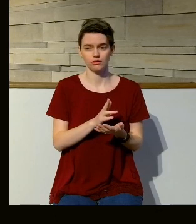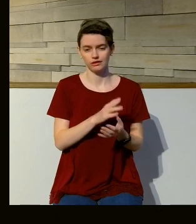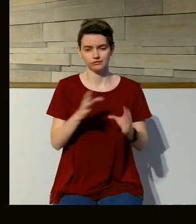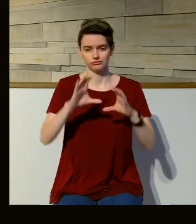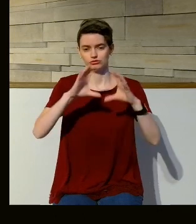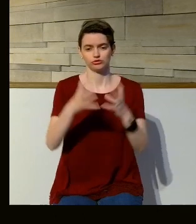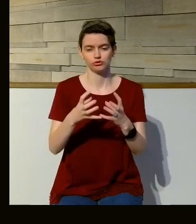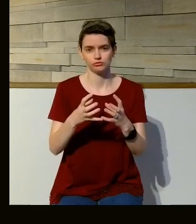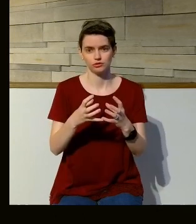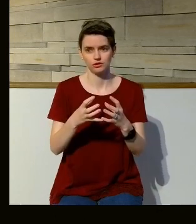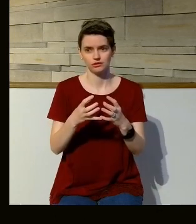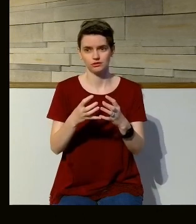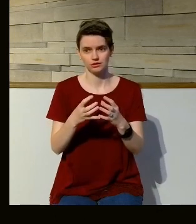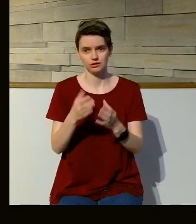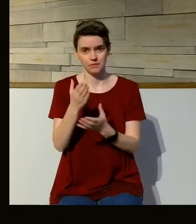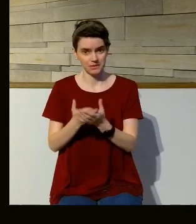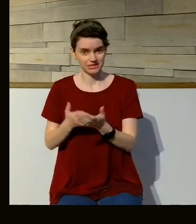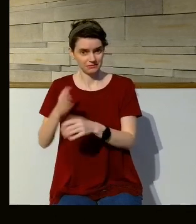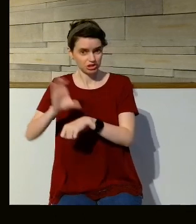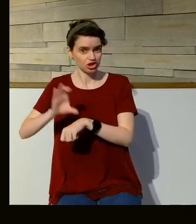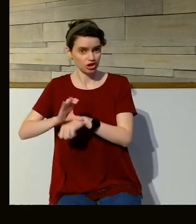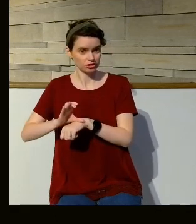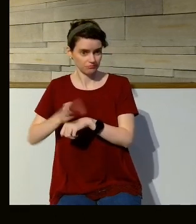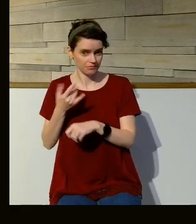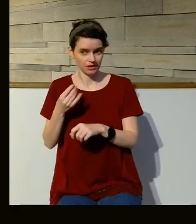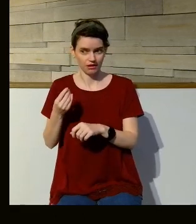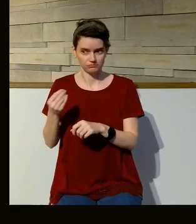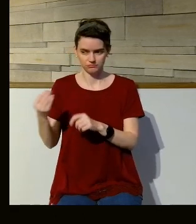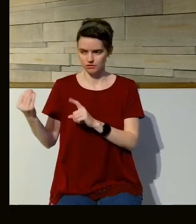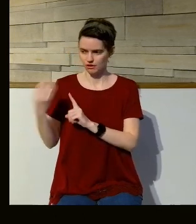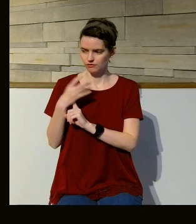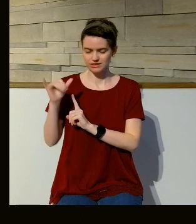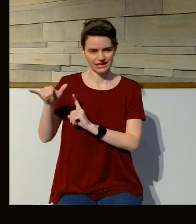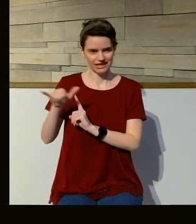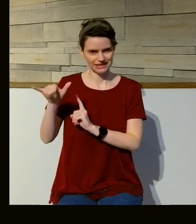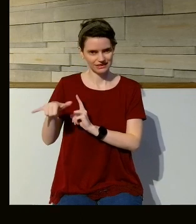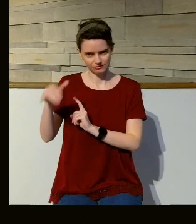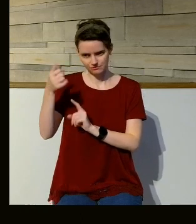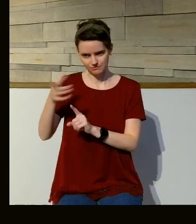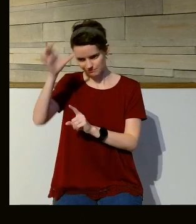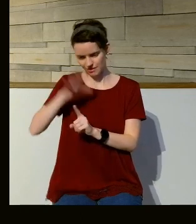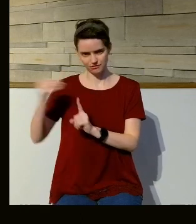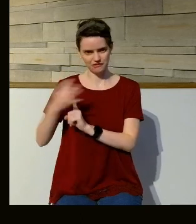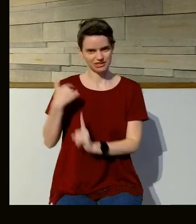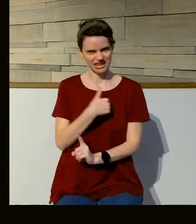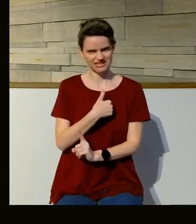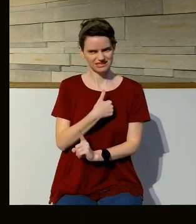affiliation, in some cases even churches that you attend, will be influenced by men like this in one way or another.